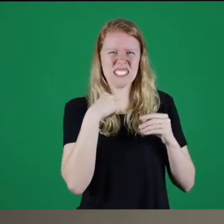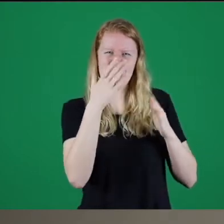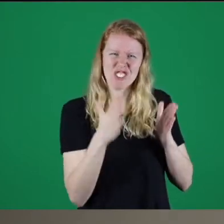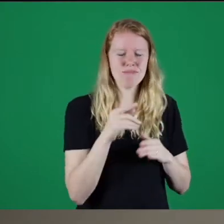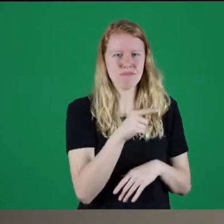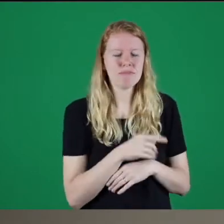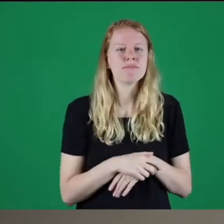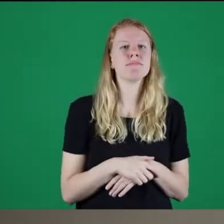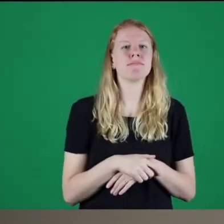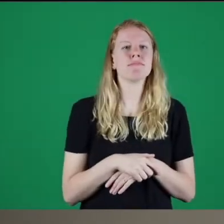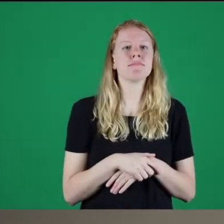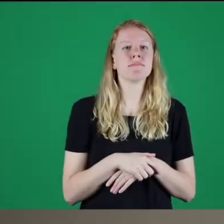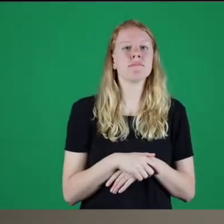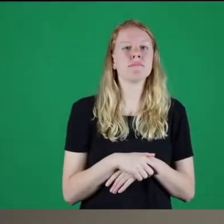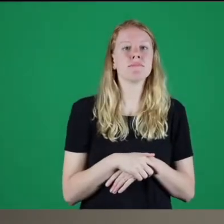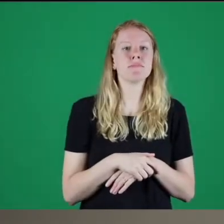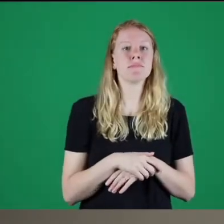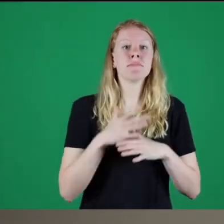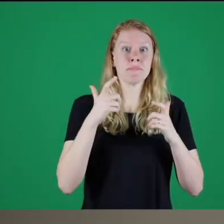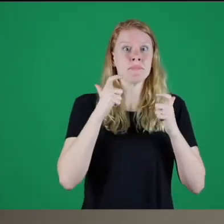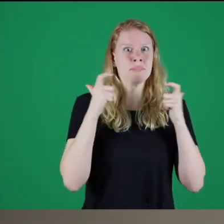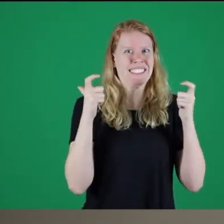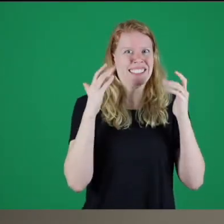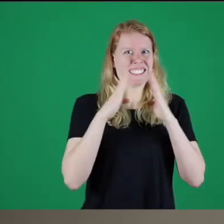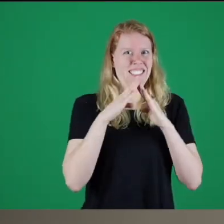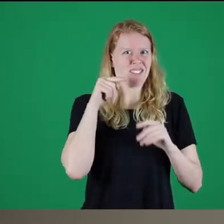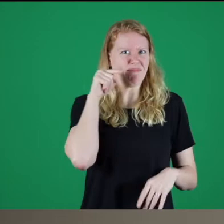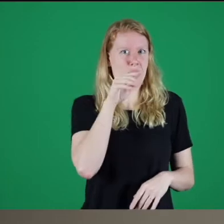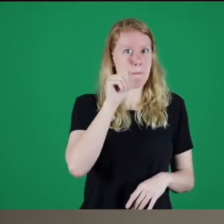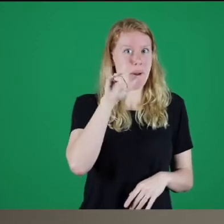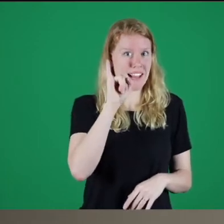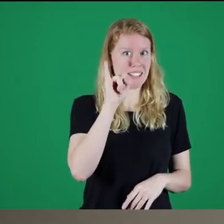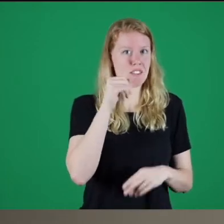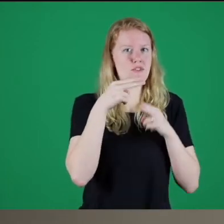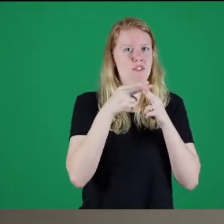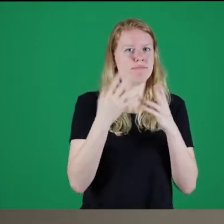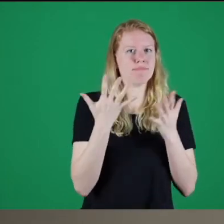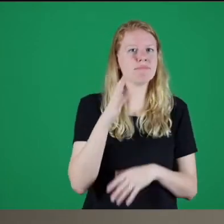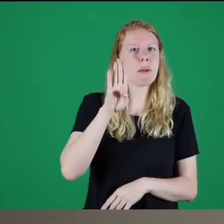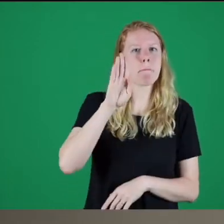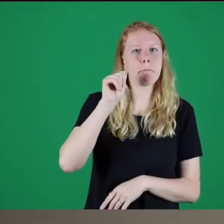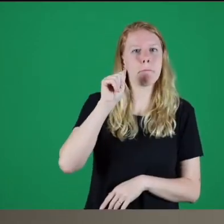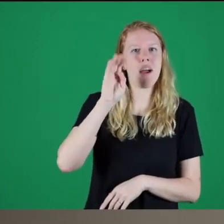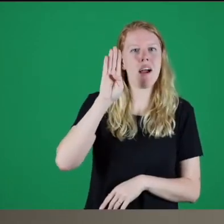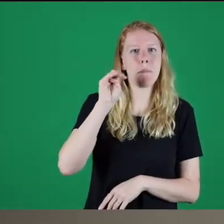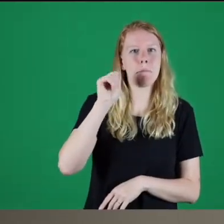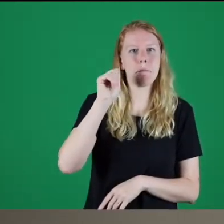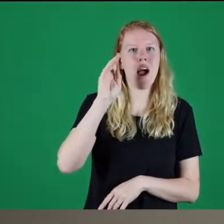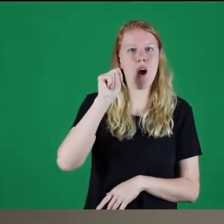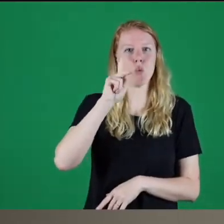the main city. The main city of Mali is called Bamako. And I stayed outside of the main city in a small town called